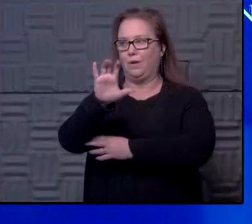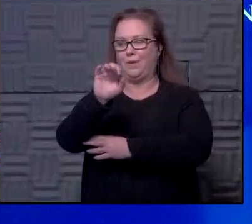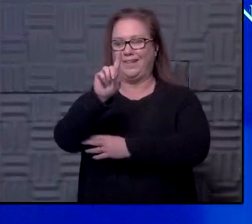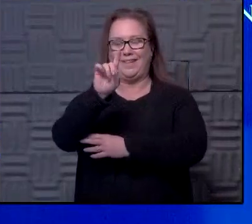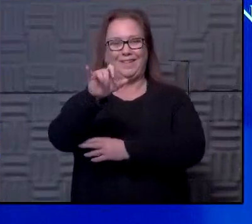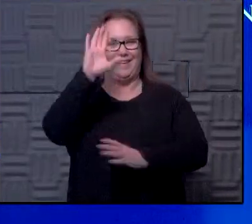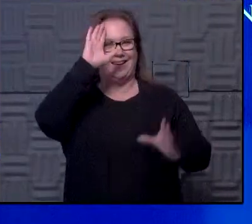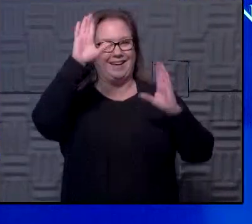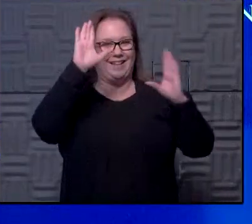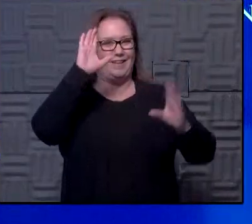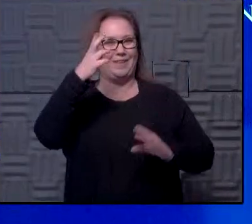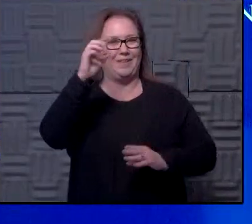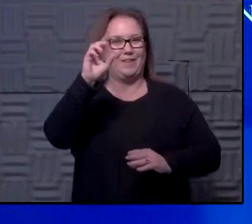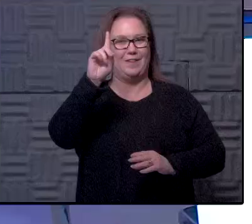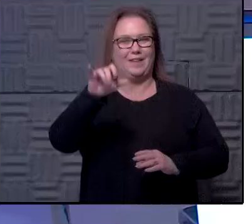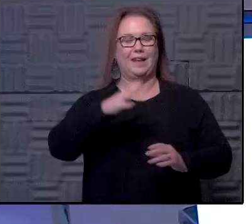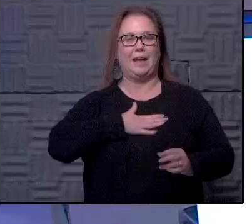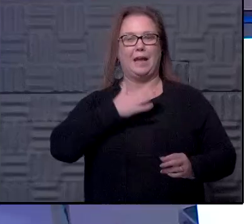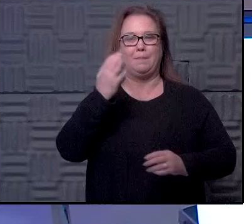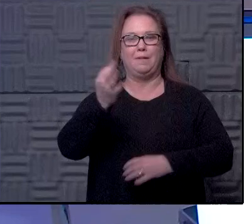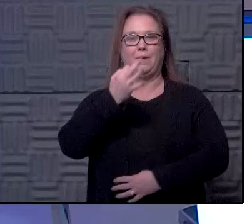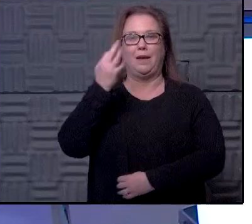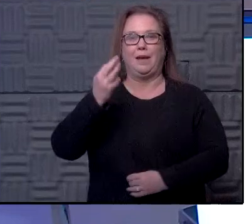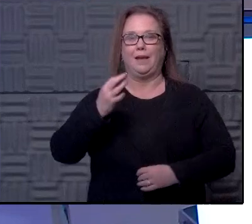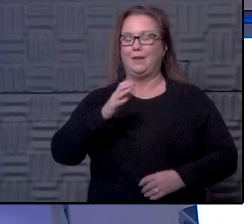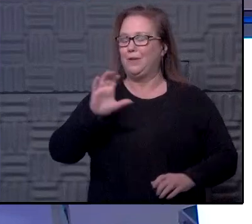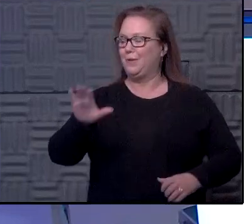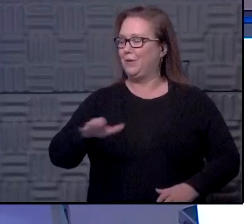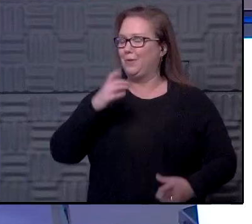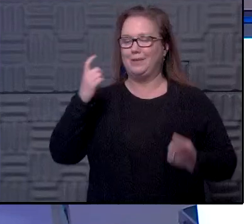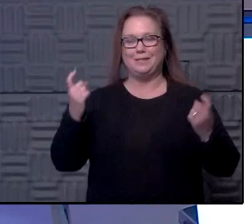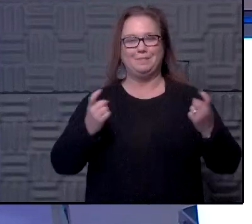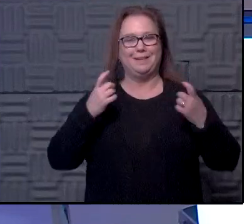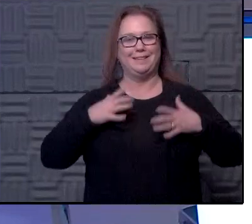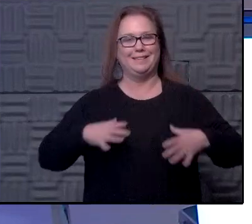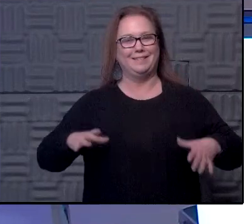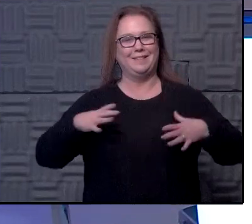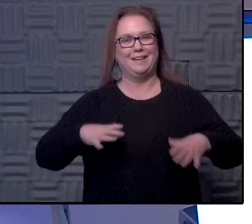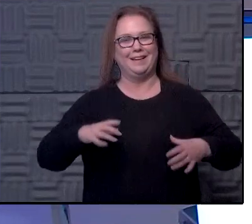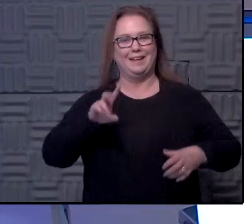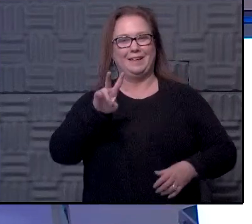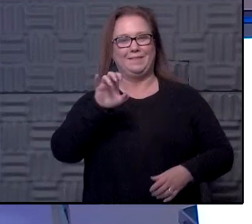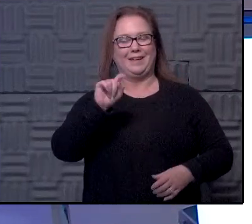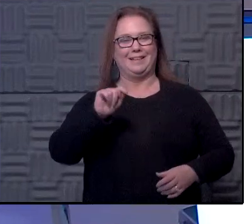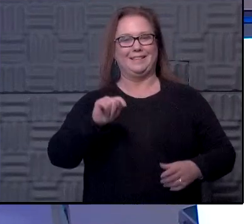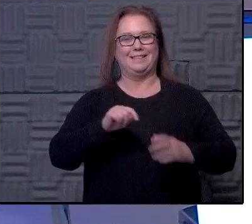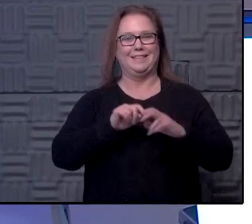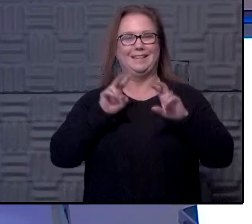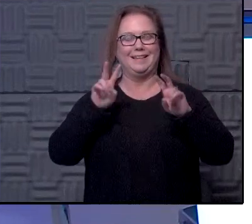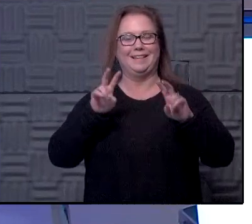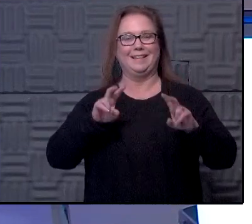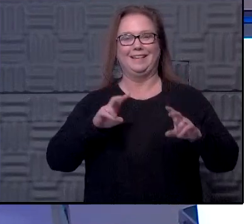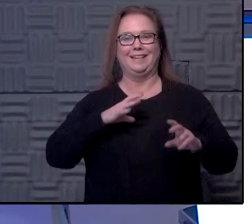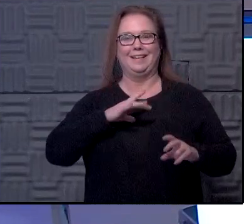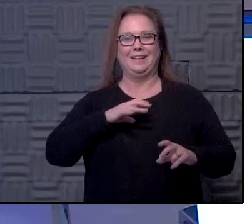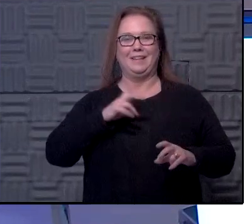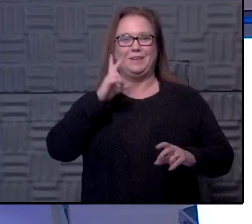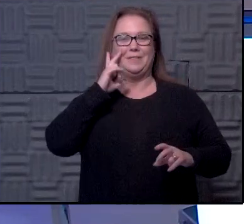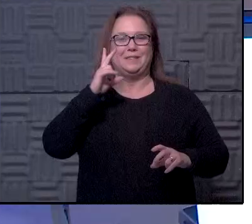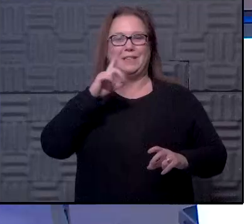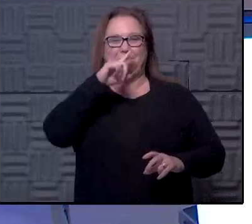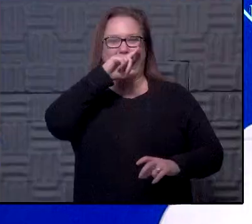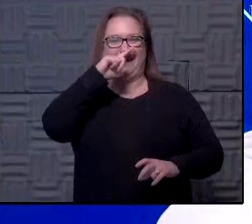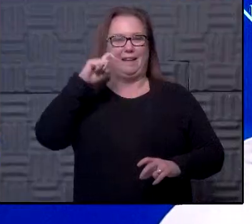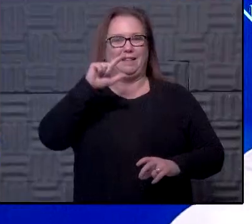Cody. Hey, happy Friday. You're very festive today. Well, thank you. How about that vest, huh? Wait till you see my ugly Grinch